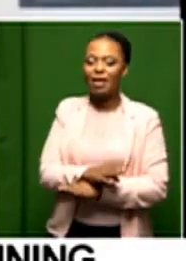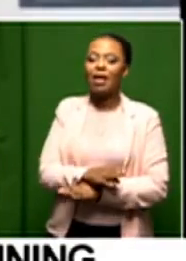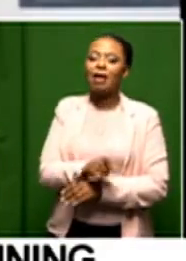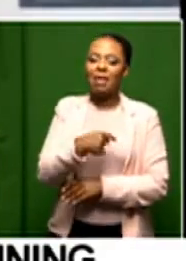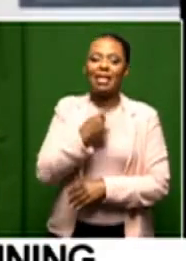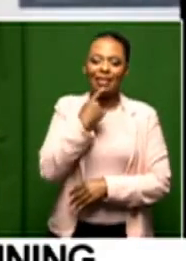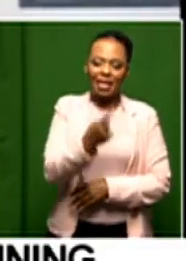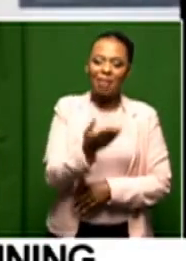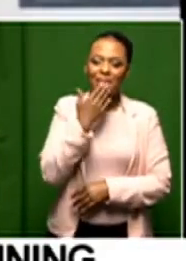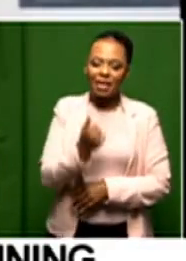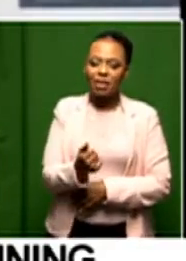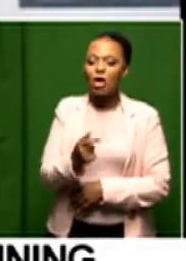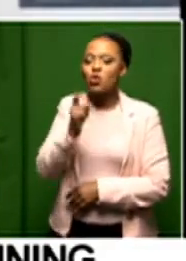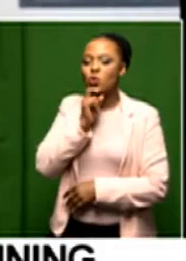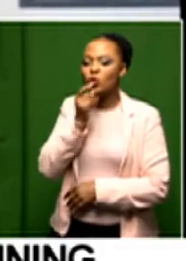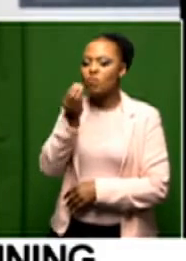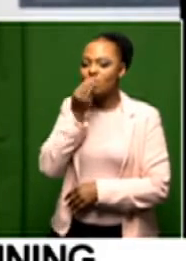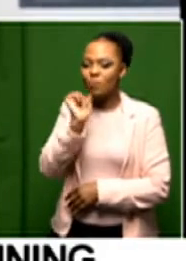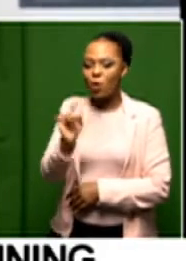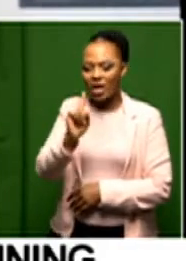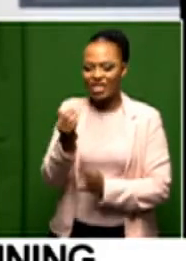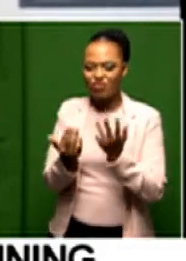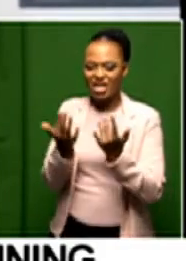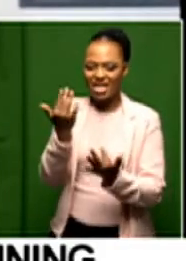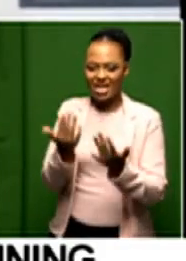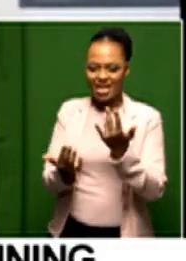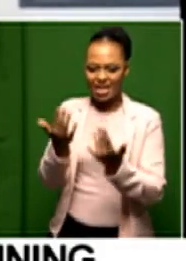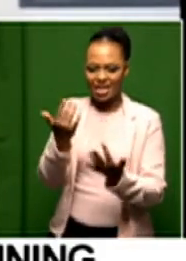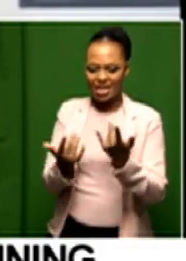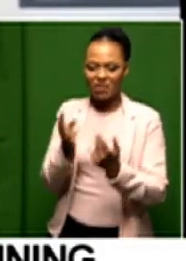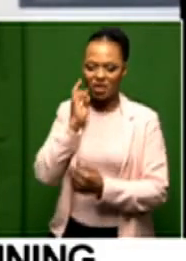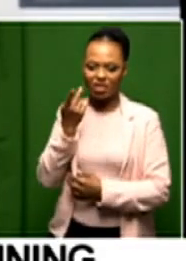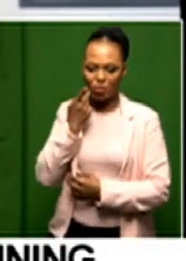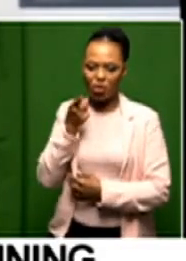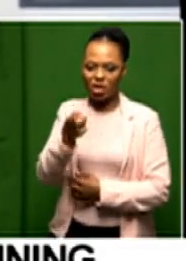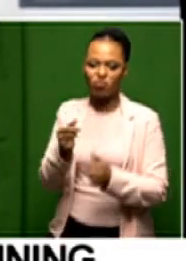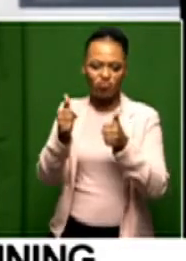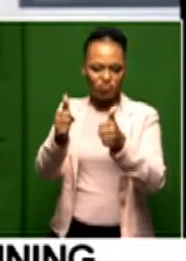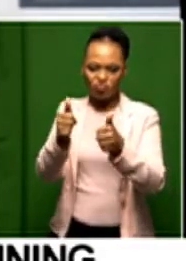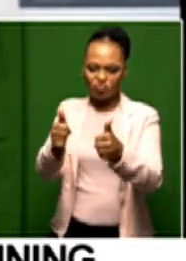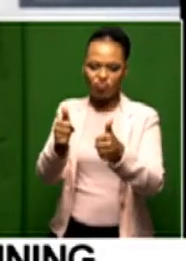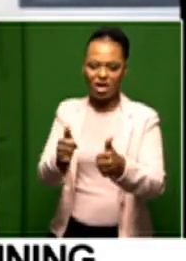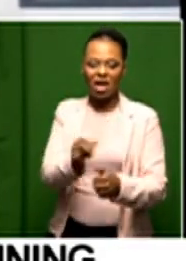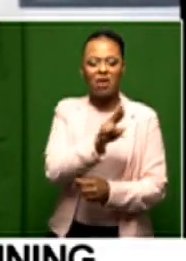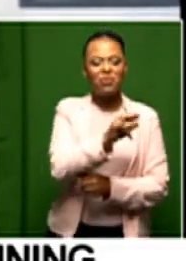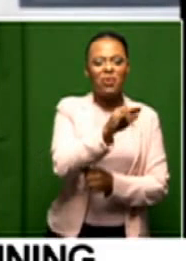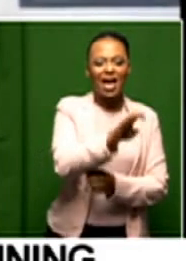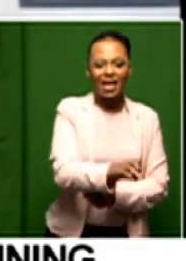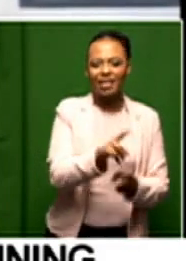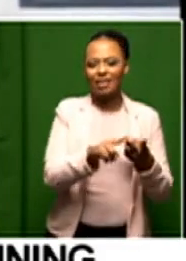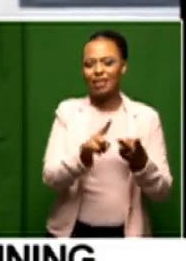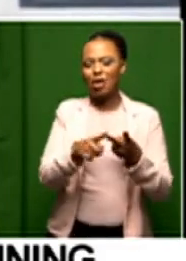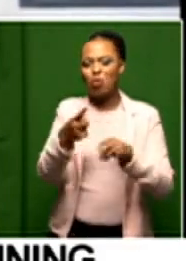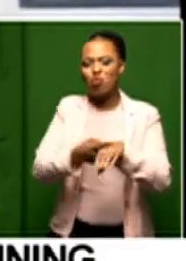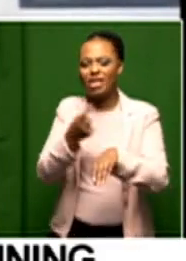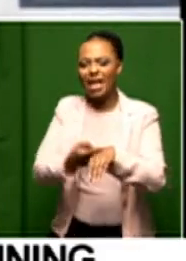have lots of greens and lots of vegetables with our meal, which is something we do anyway. And please don't have rice and